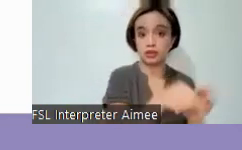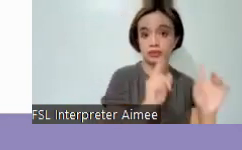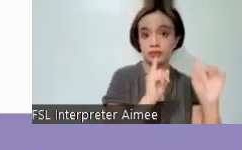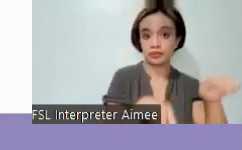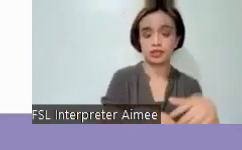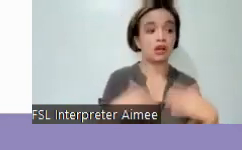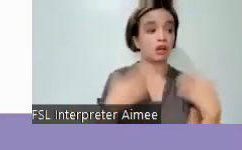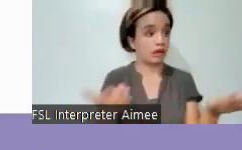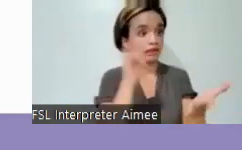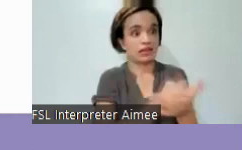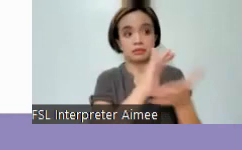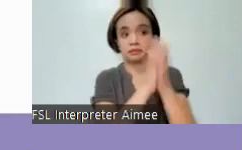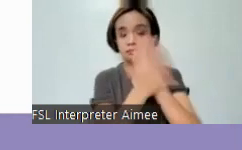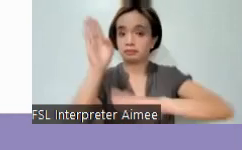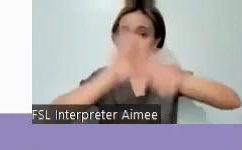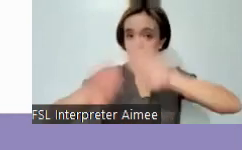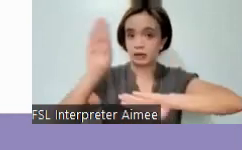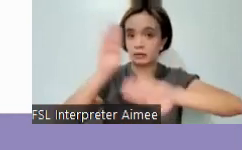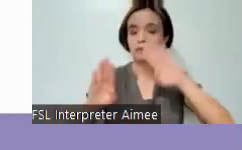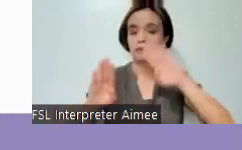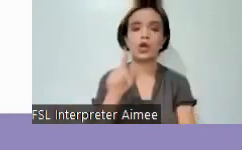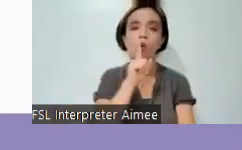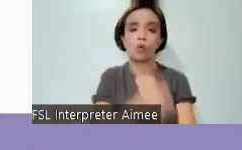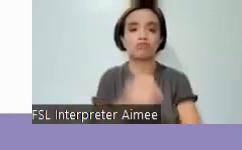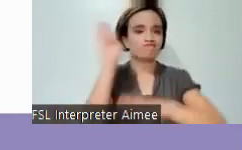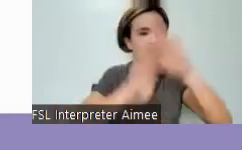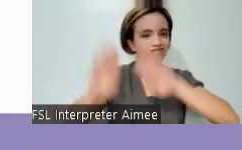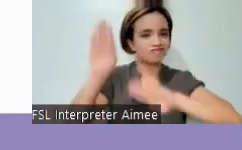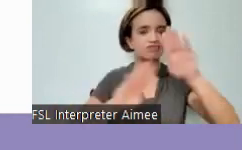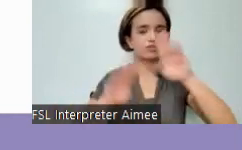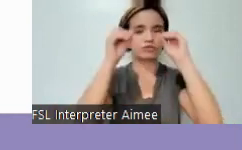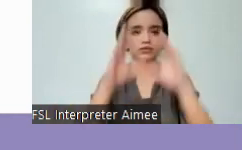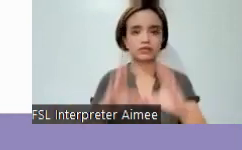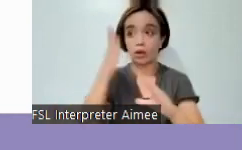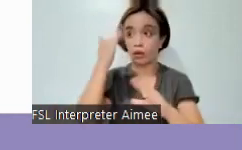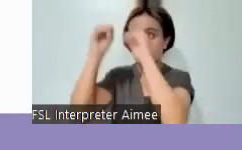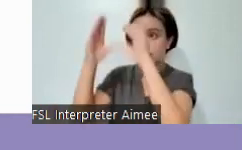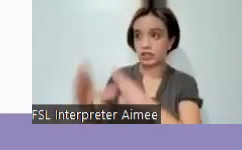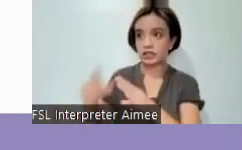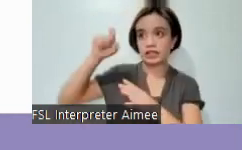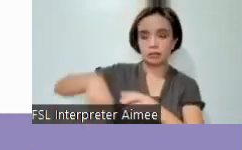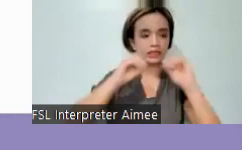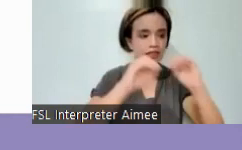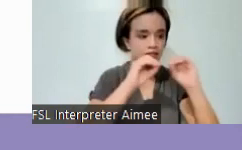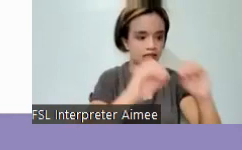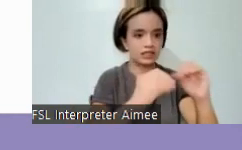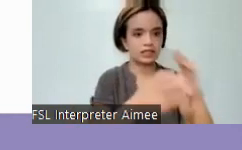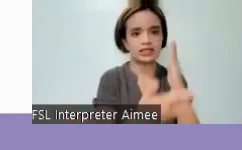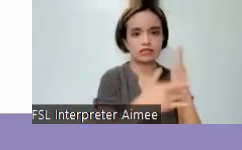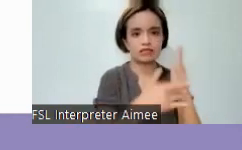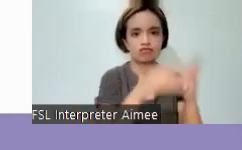that would be problematic. It is indeed problematic as teachers are expected to teach digital